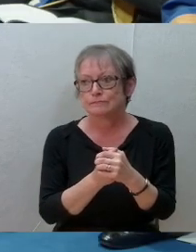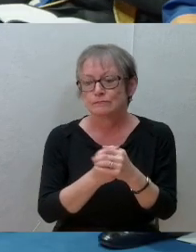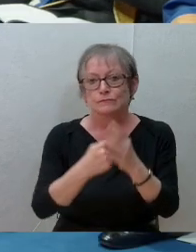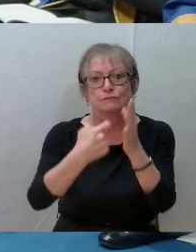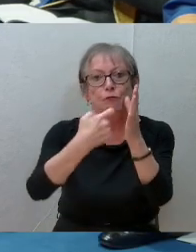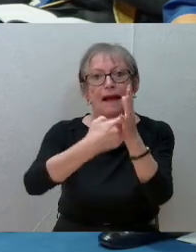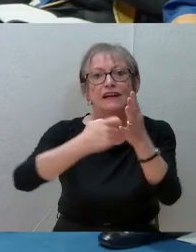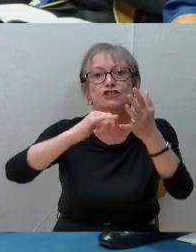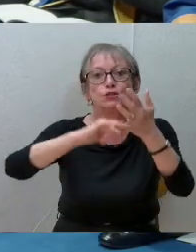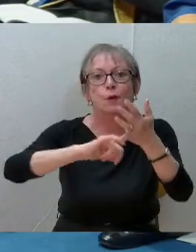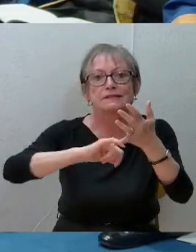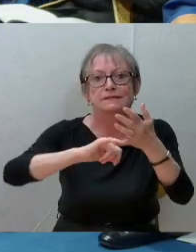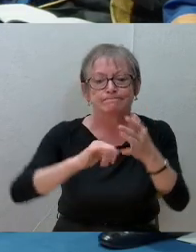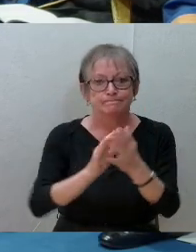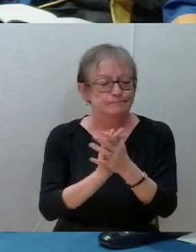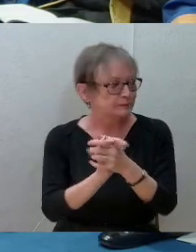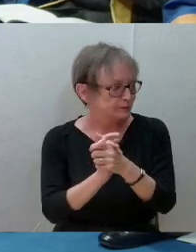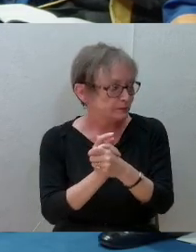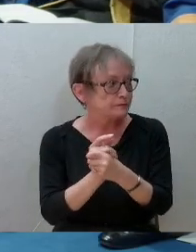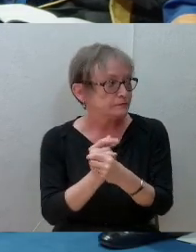Rebecca Stewart.